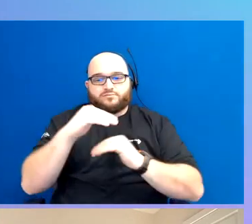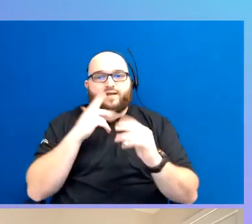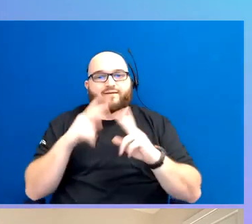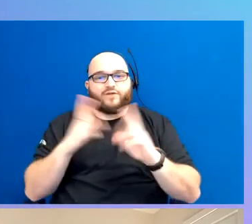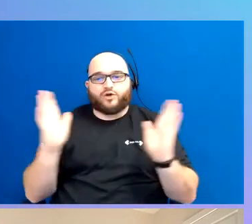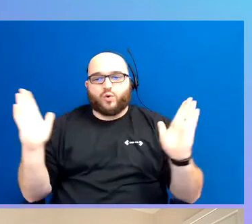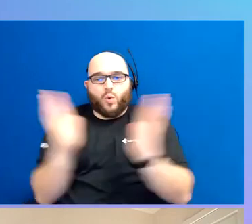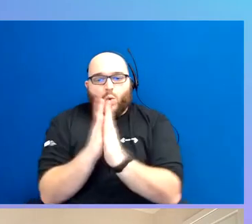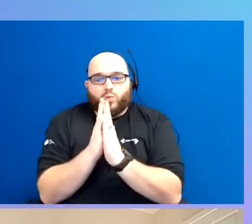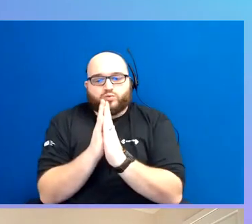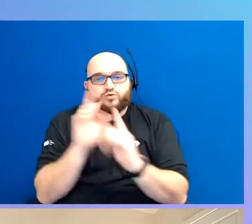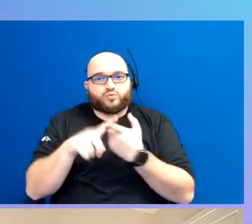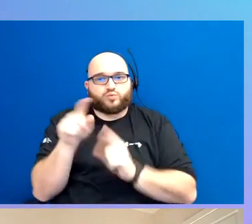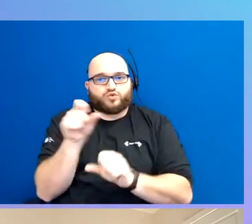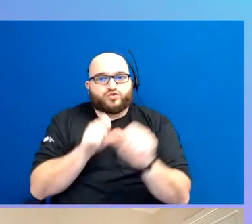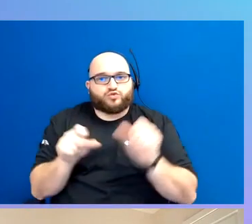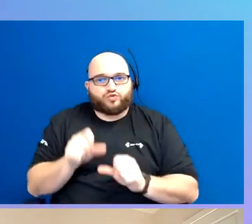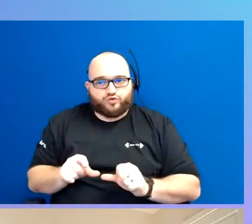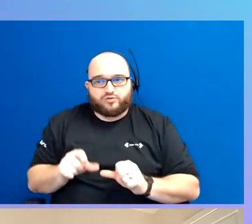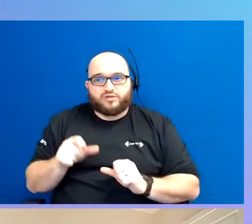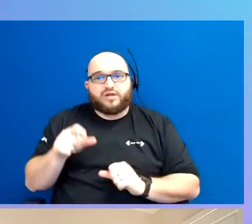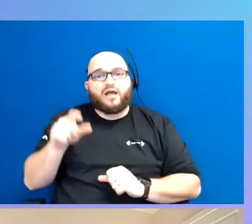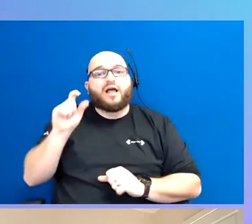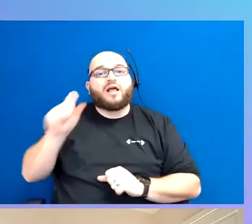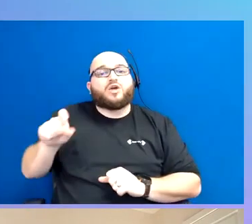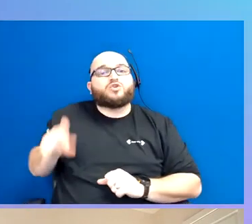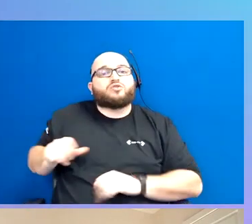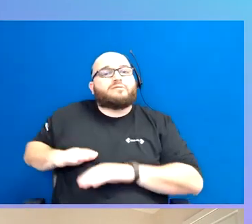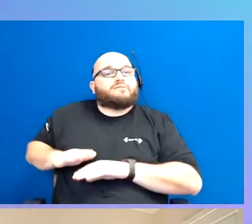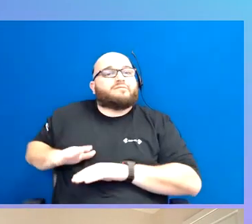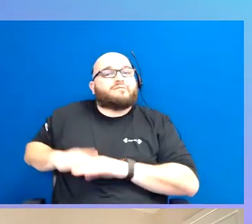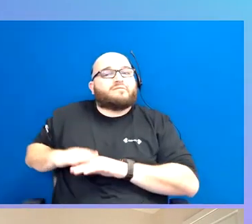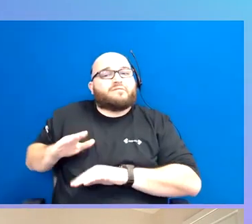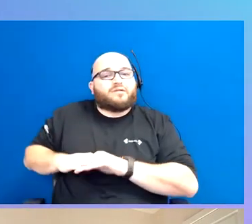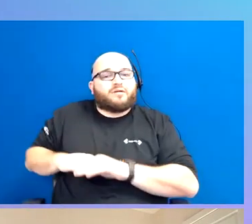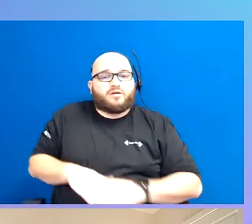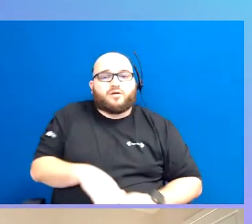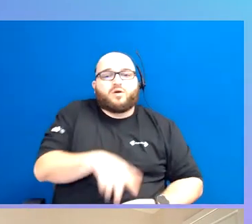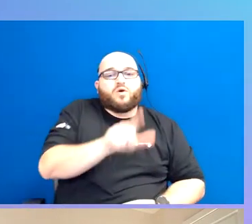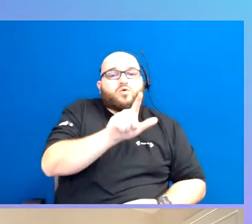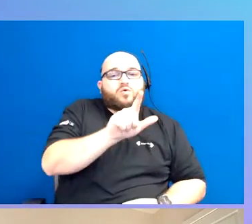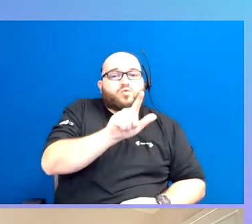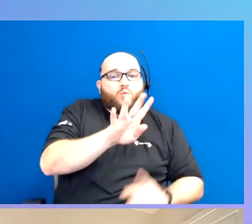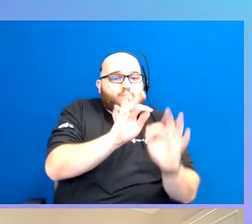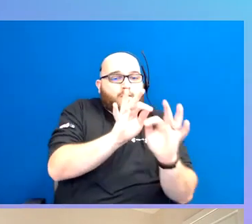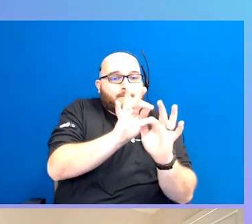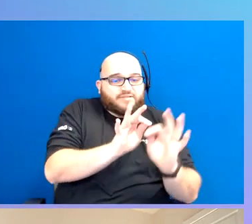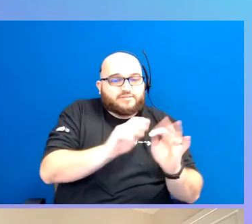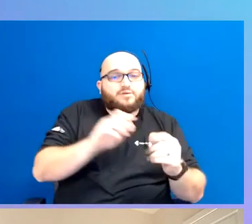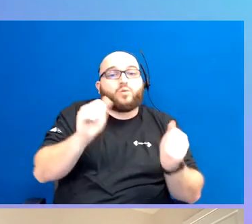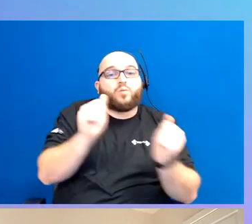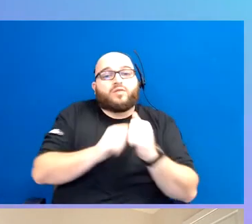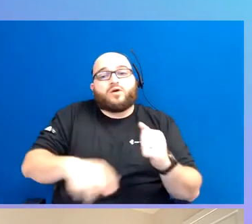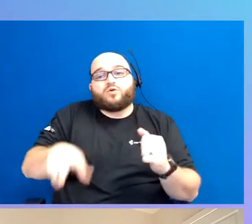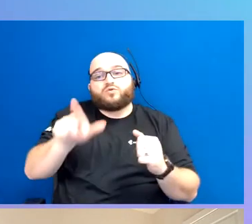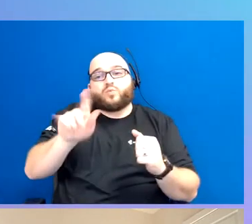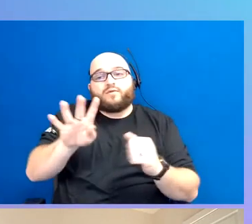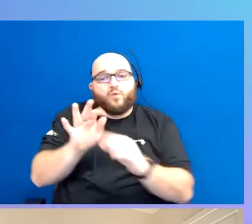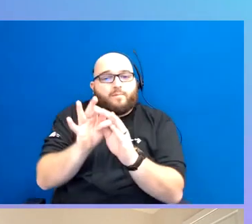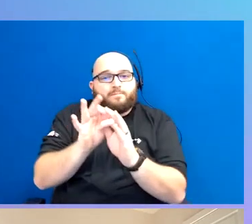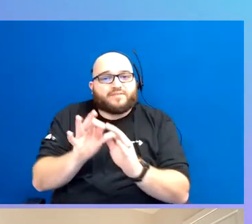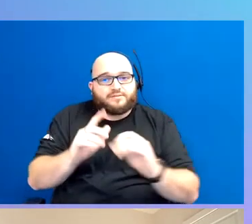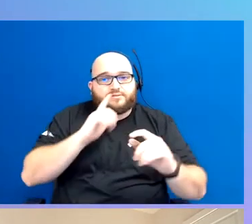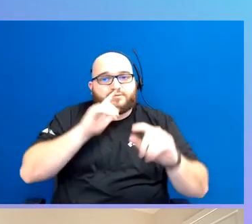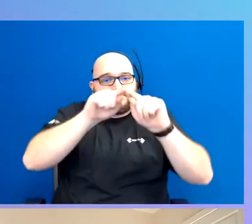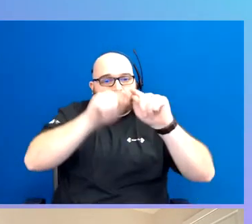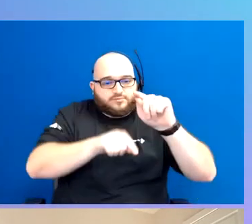proximity should be at least either 24 pixels by 24 pixels, or they should be I